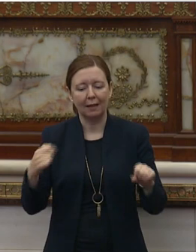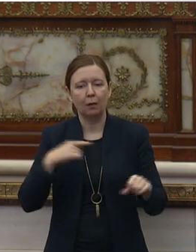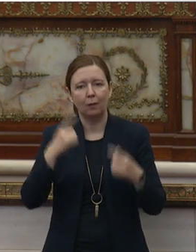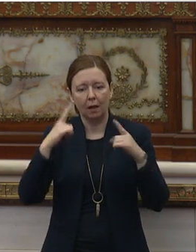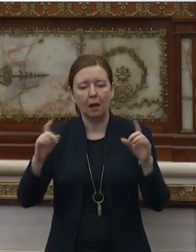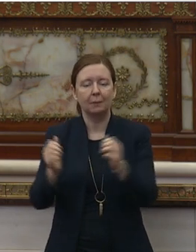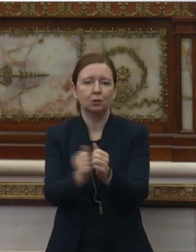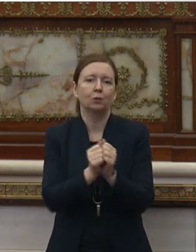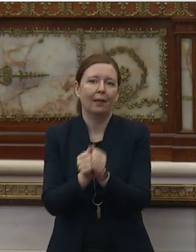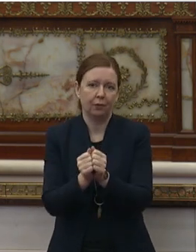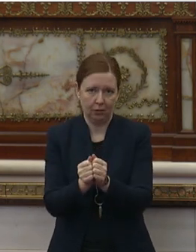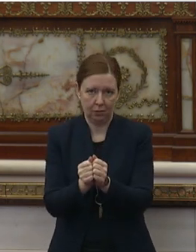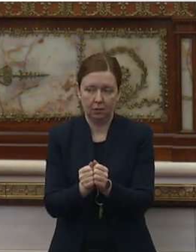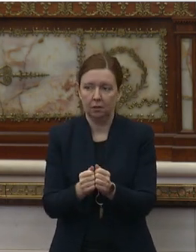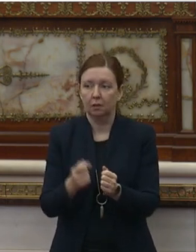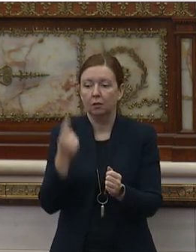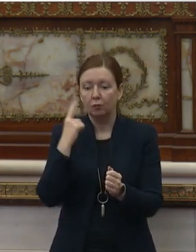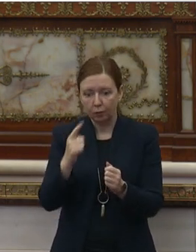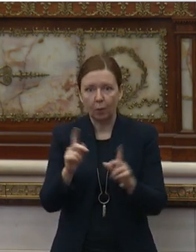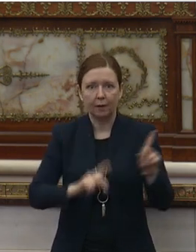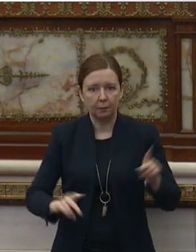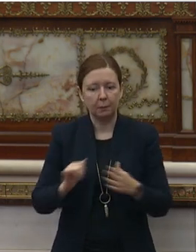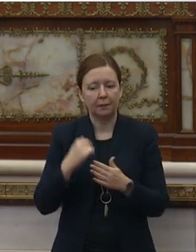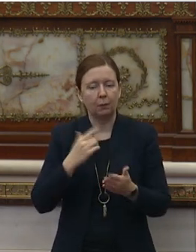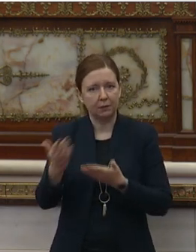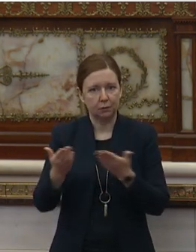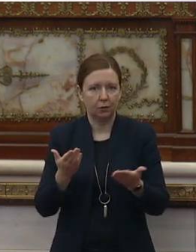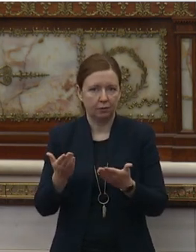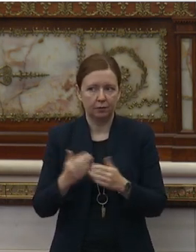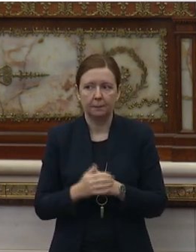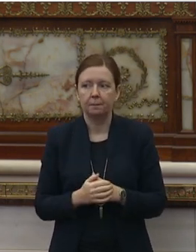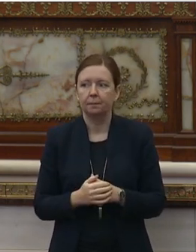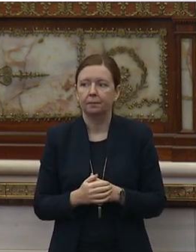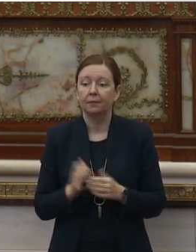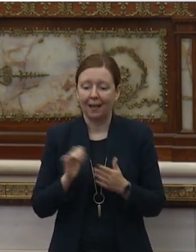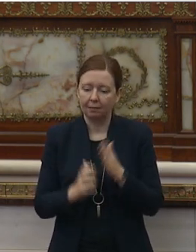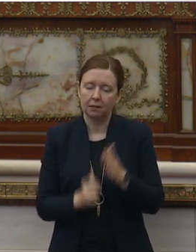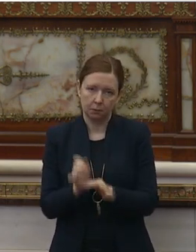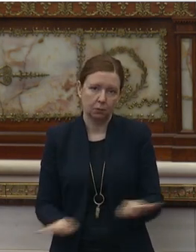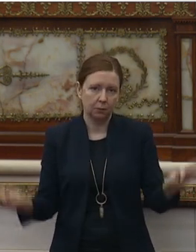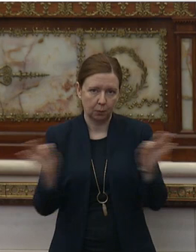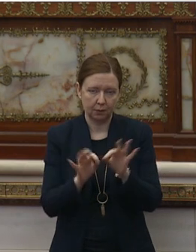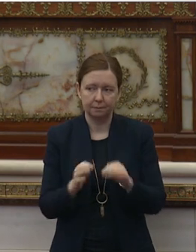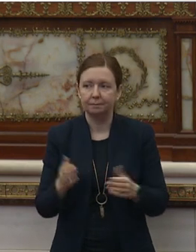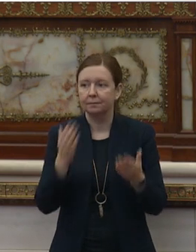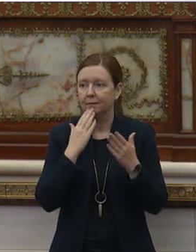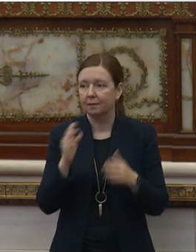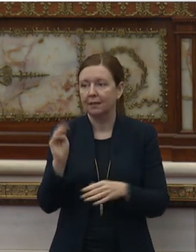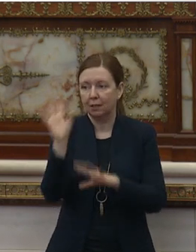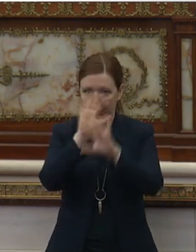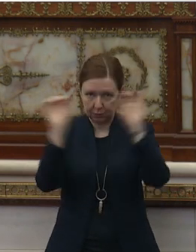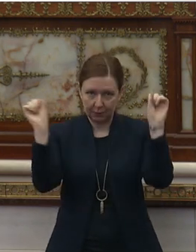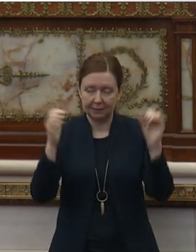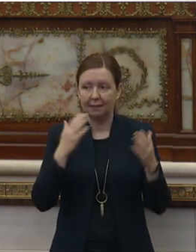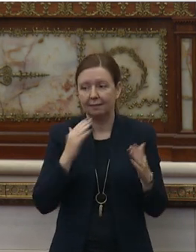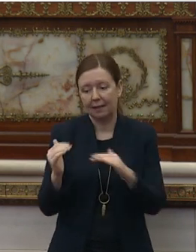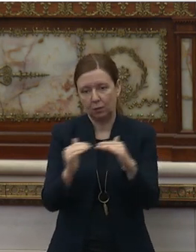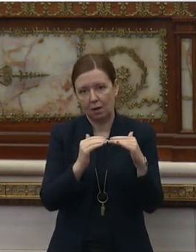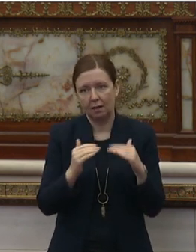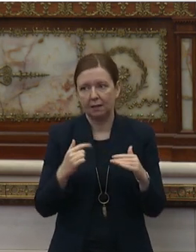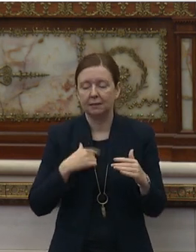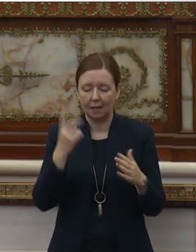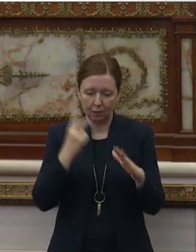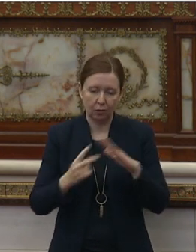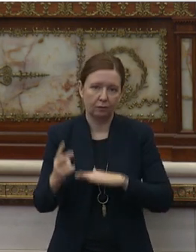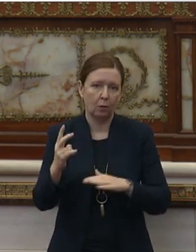accomplish together on behalf of the people that we serve that's most important. Thank you, Mr. President. Thank you, colleagues. I